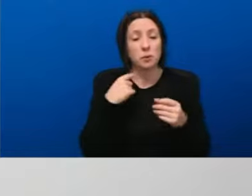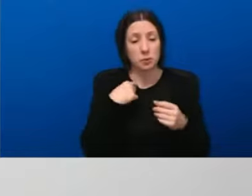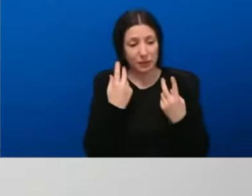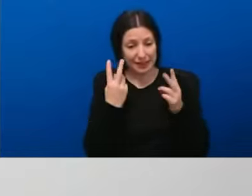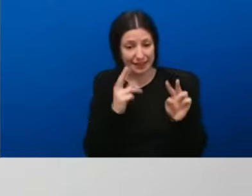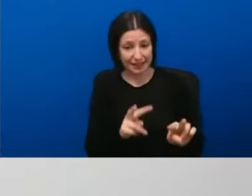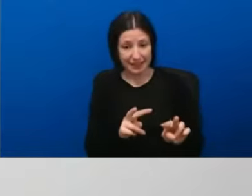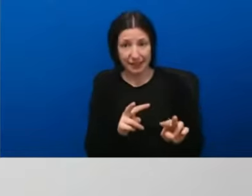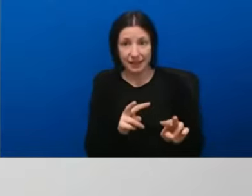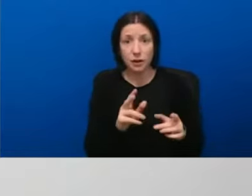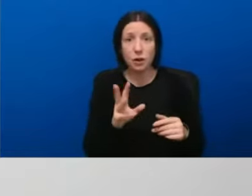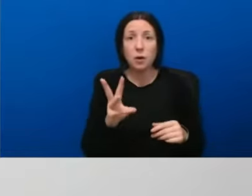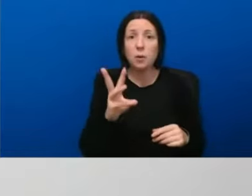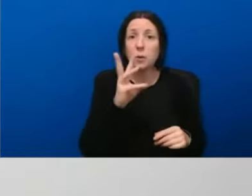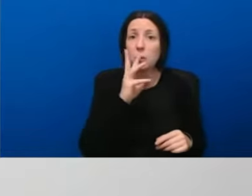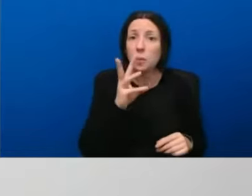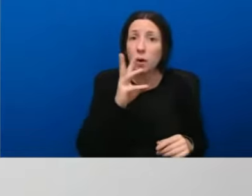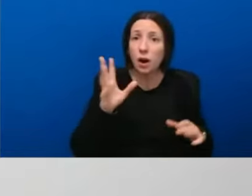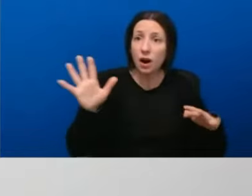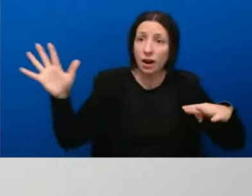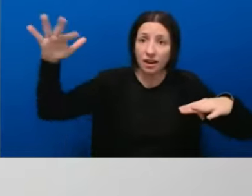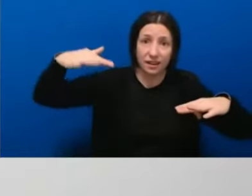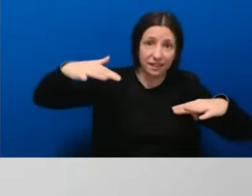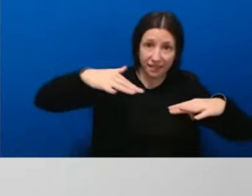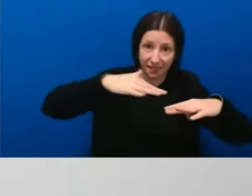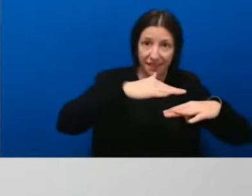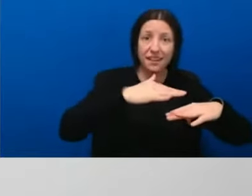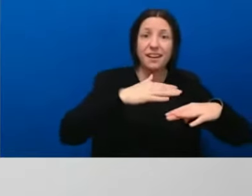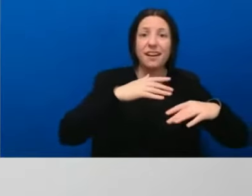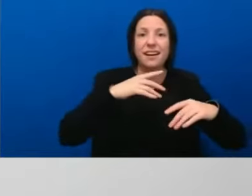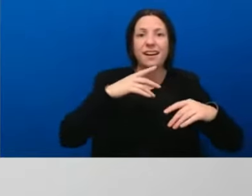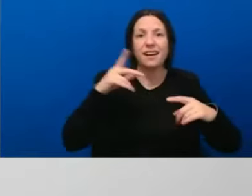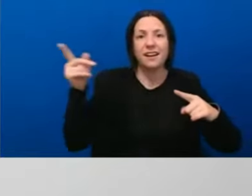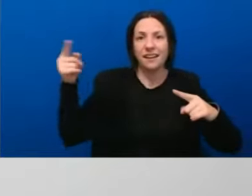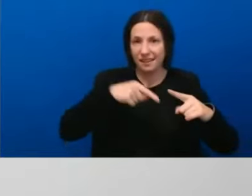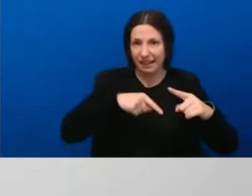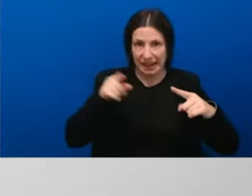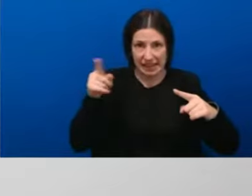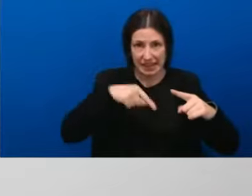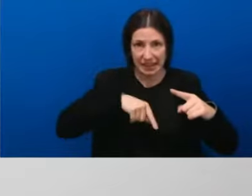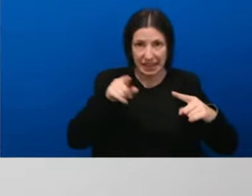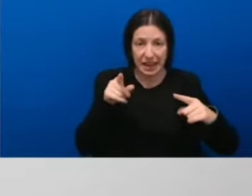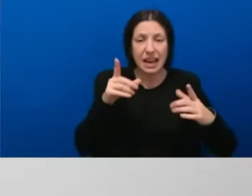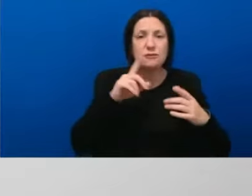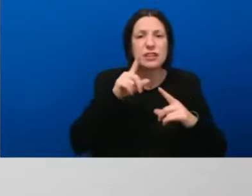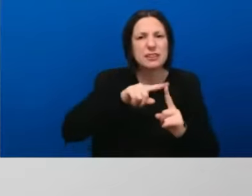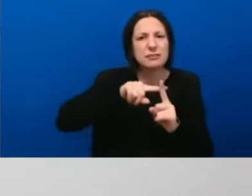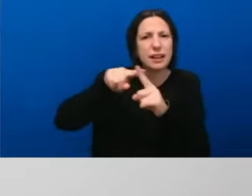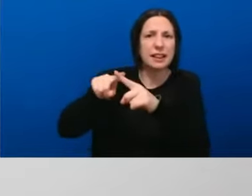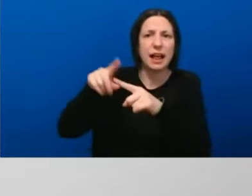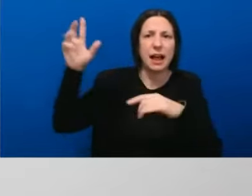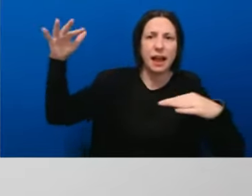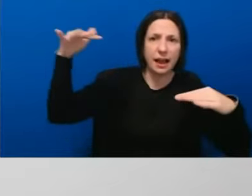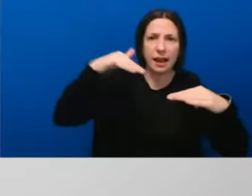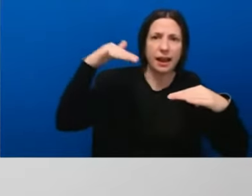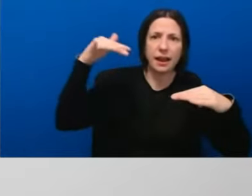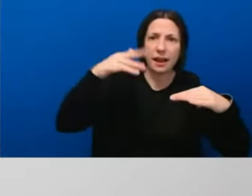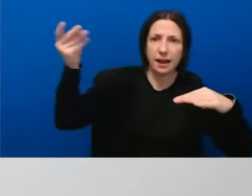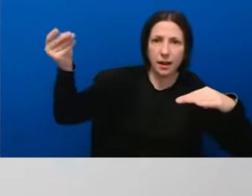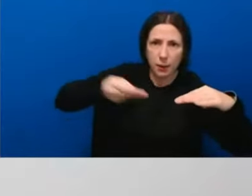to be cognizant of is that water flows and changes movement between aquifers and streams and is